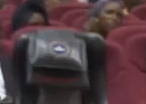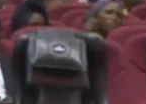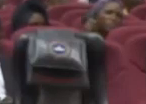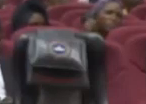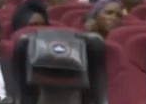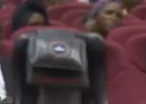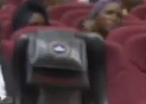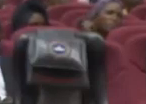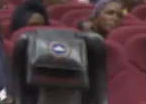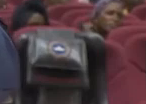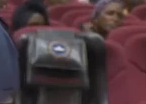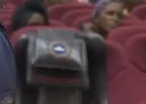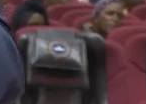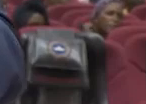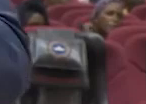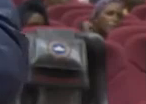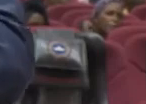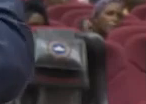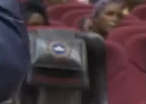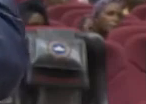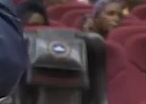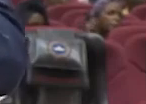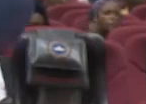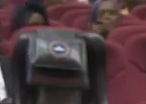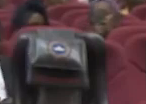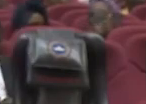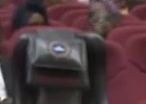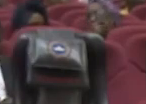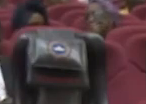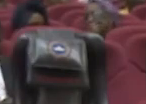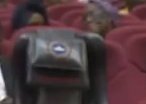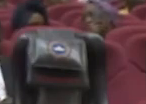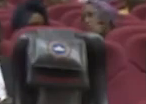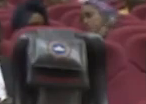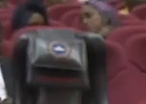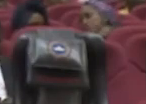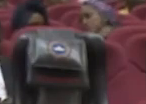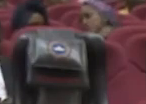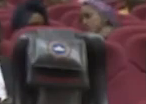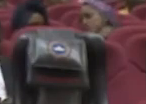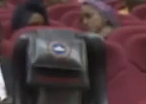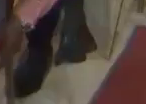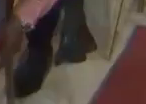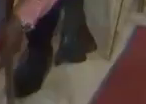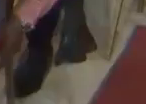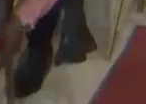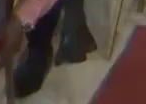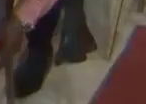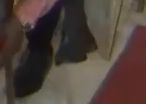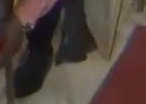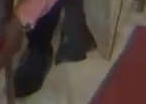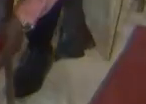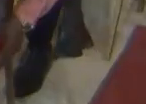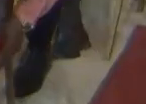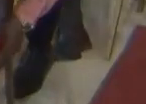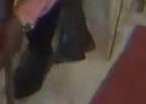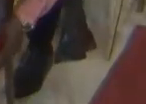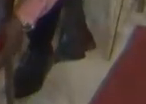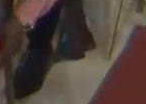hindrances, shortage of cash, shortage of fuel, but we thank God for availability of life.